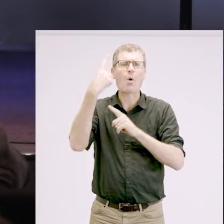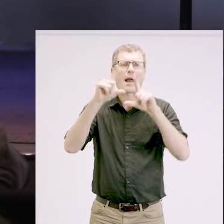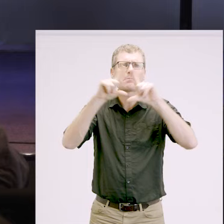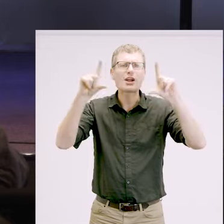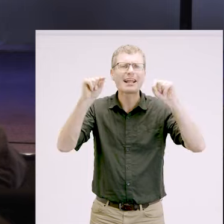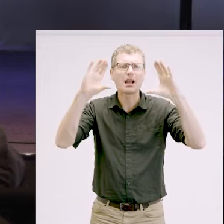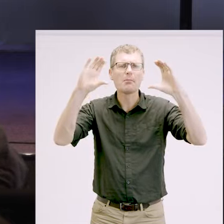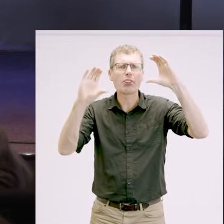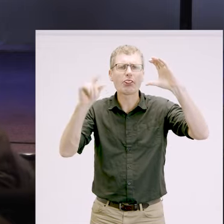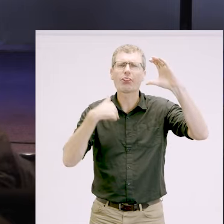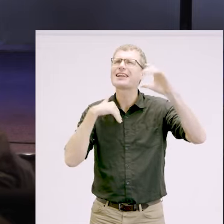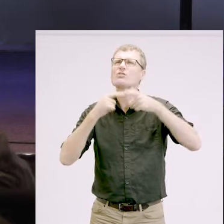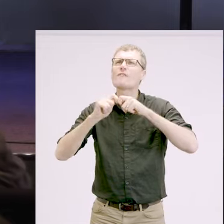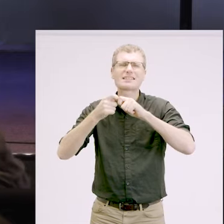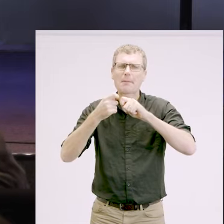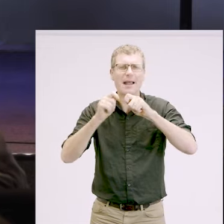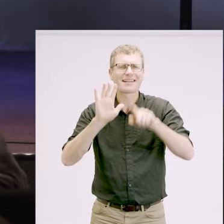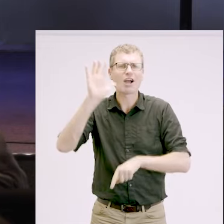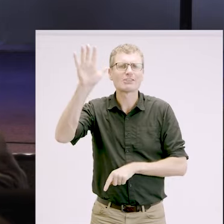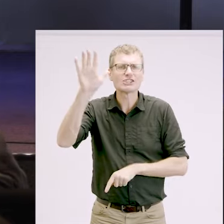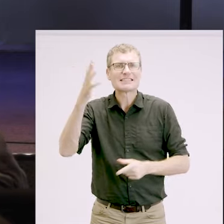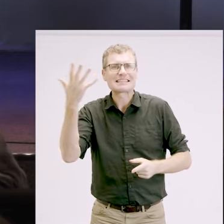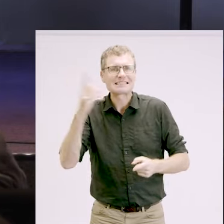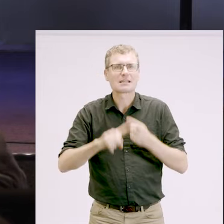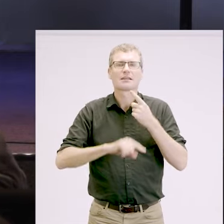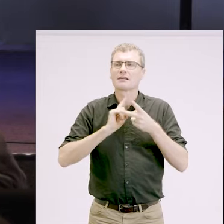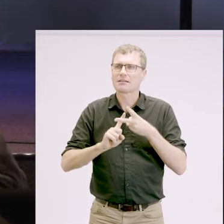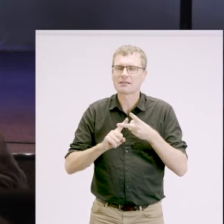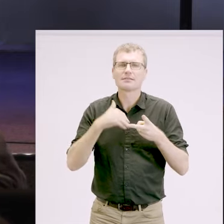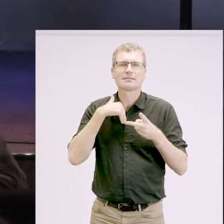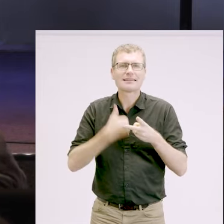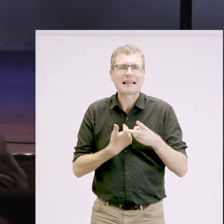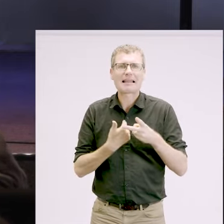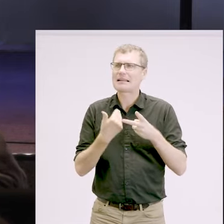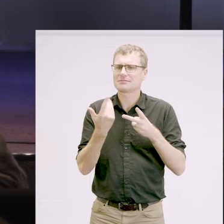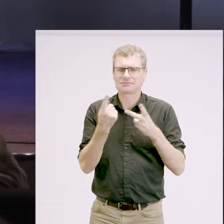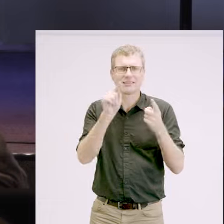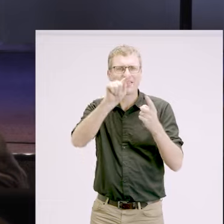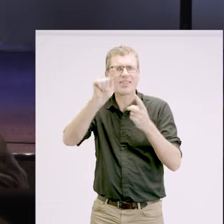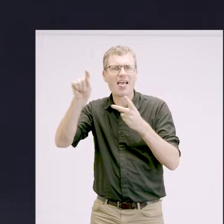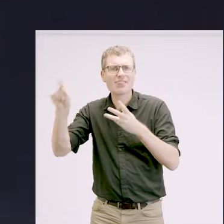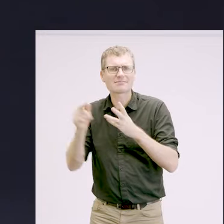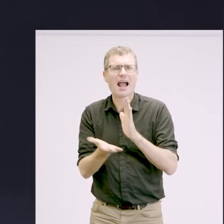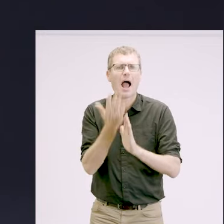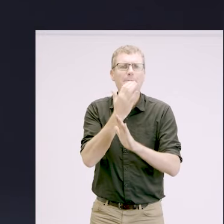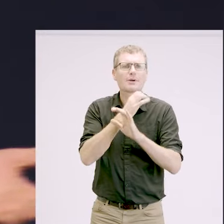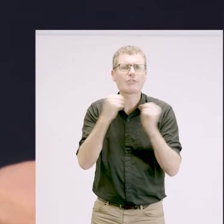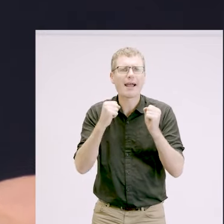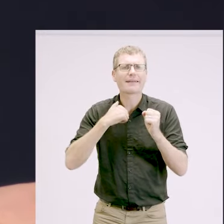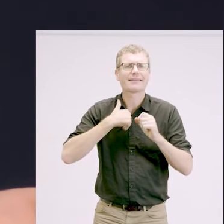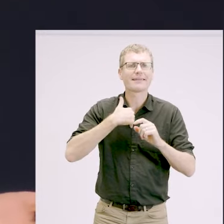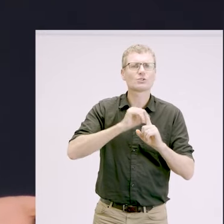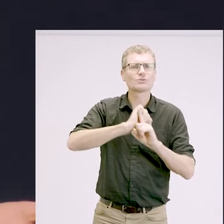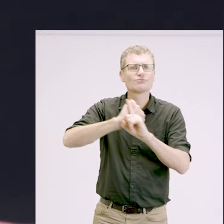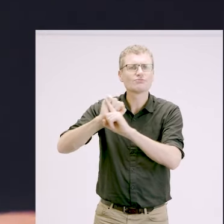could possibly reach that seems to need attention, right? Or that there are various systems that need to be upgraded. Or, you know, we had a huge